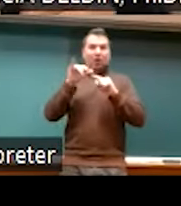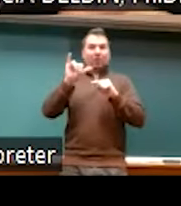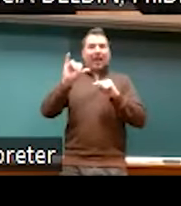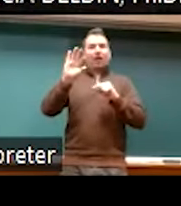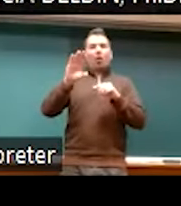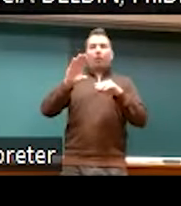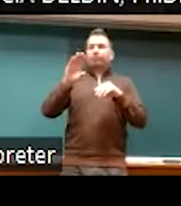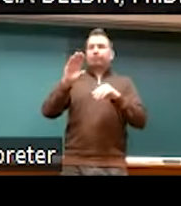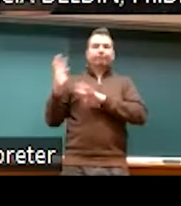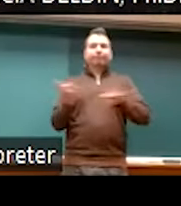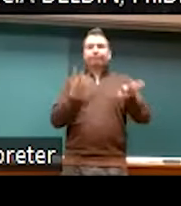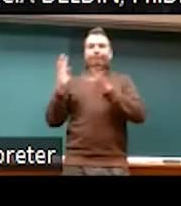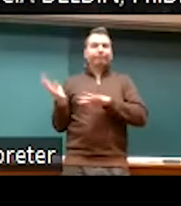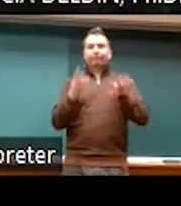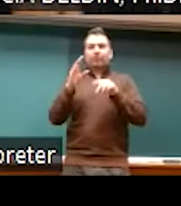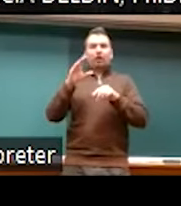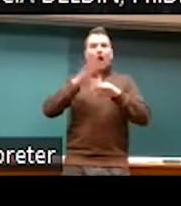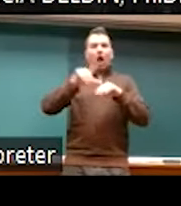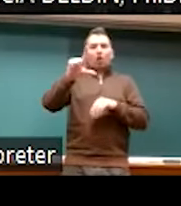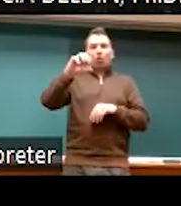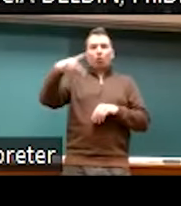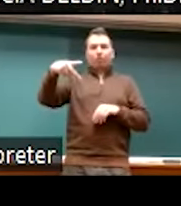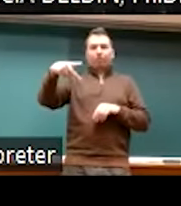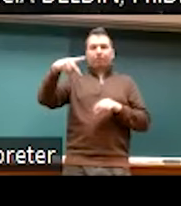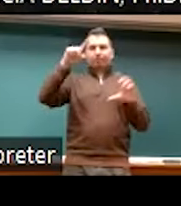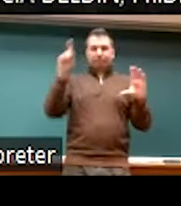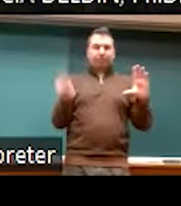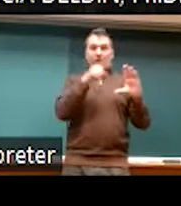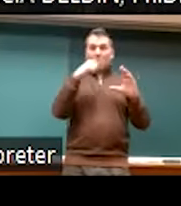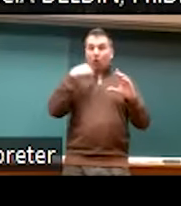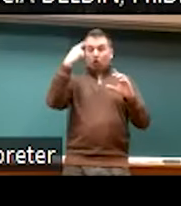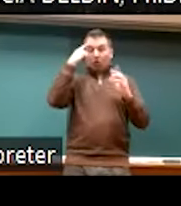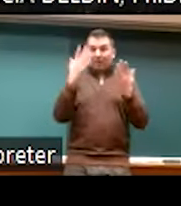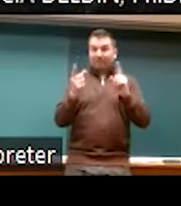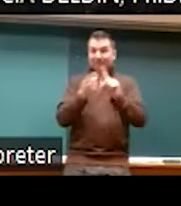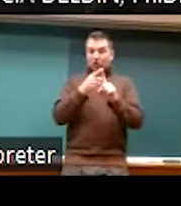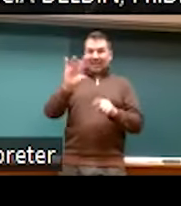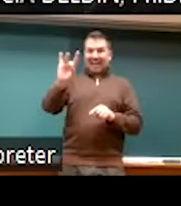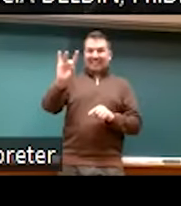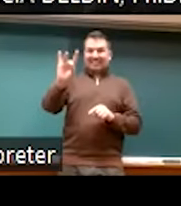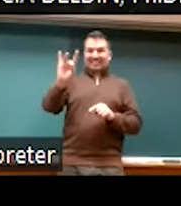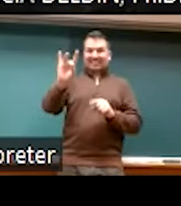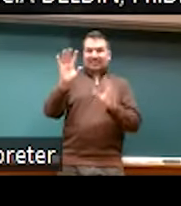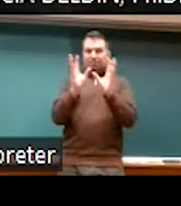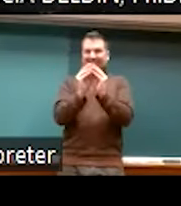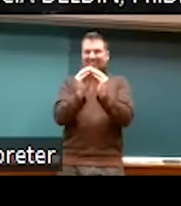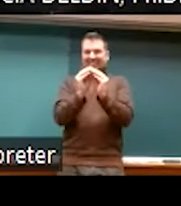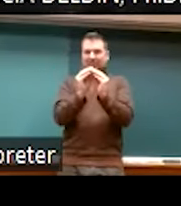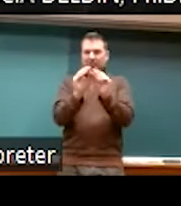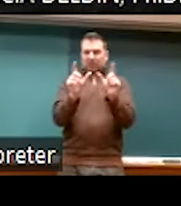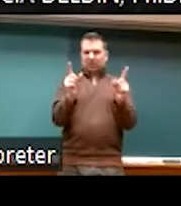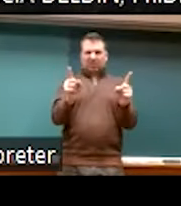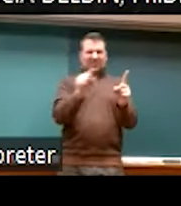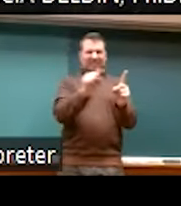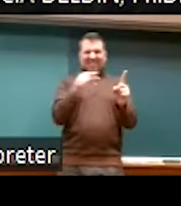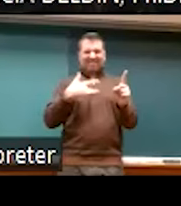work is we're going to do like on a loop our first 8 meetings, and we are going to select those that we think are the most impactful,